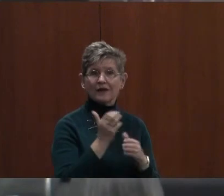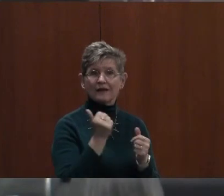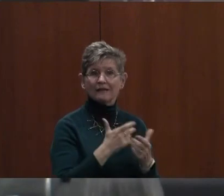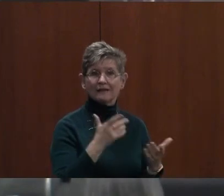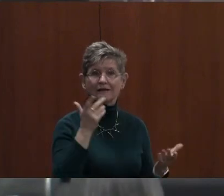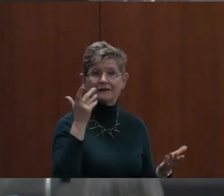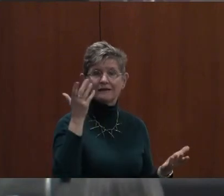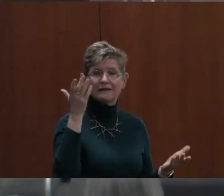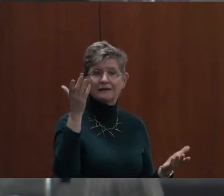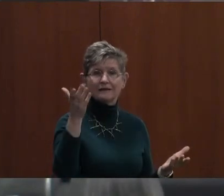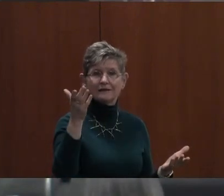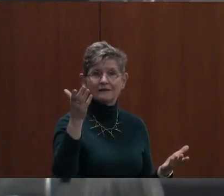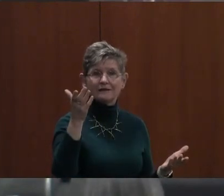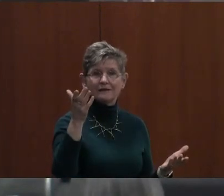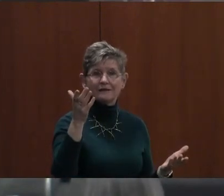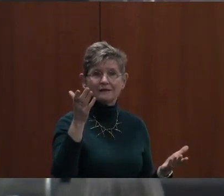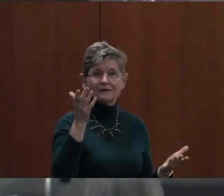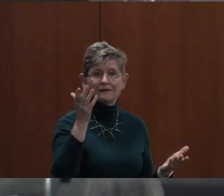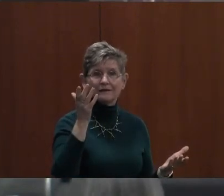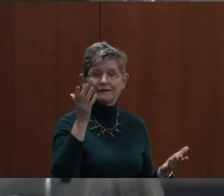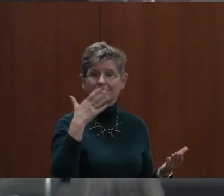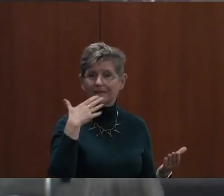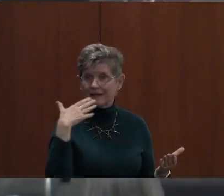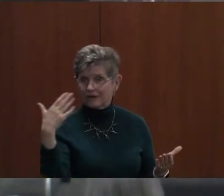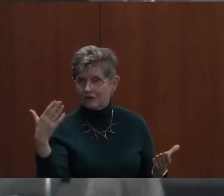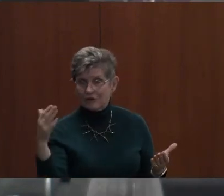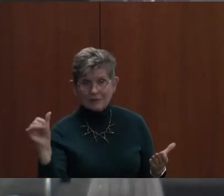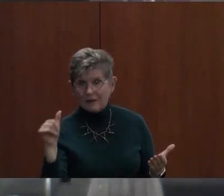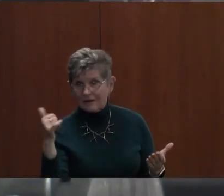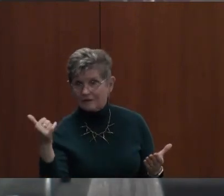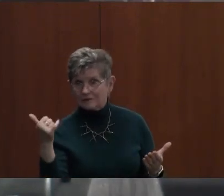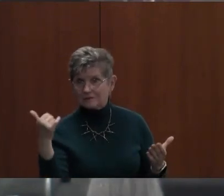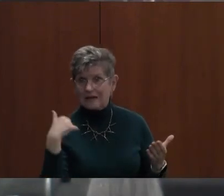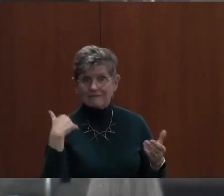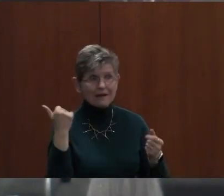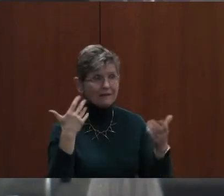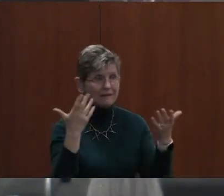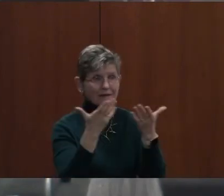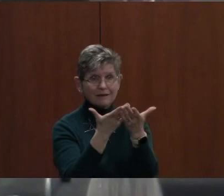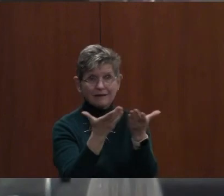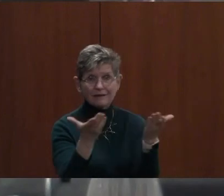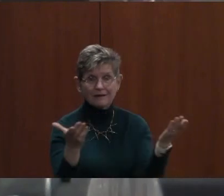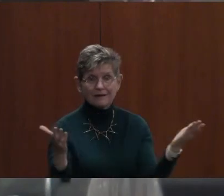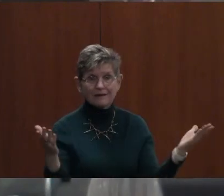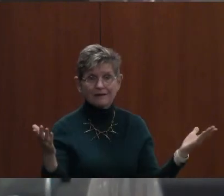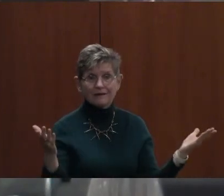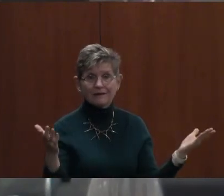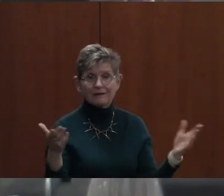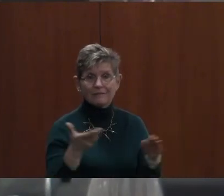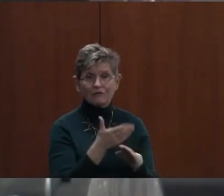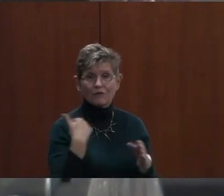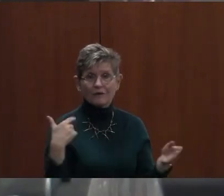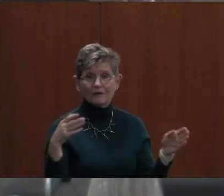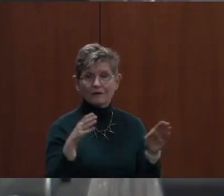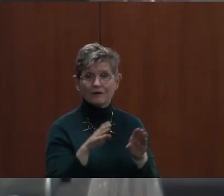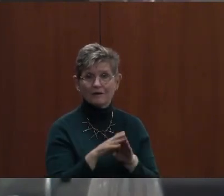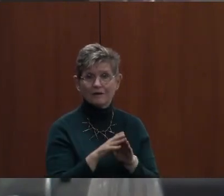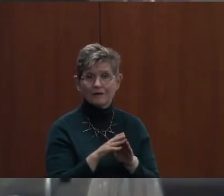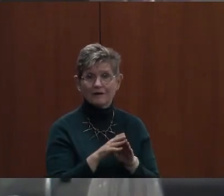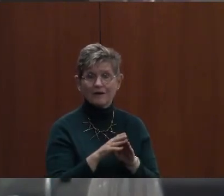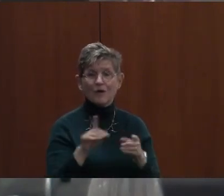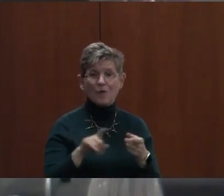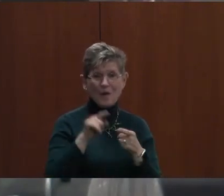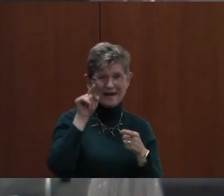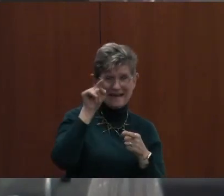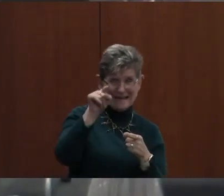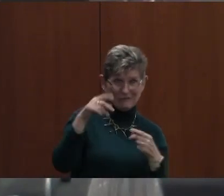further this evening. Thank you. All right, thank you. Anyone else have anything before we adjourn? When he retires, he'll be in the classrooms reading.